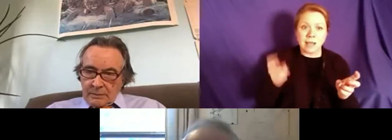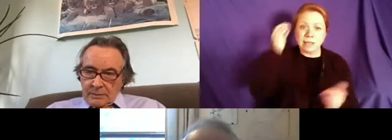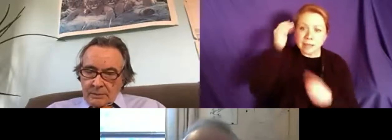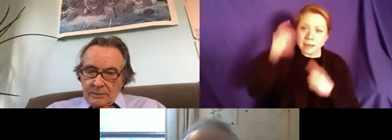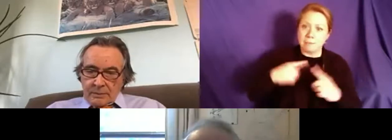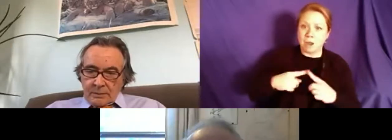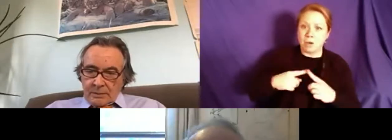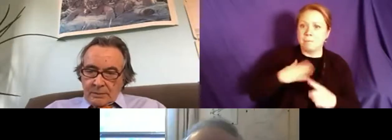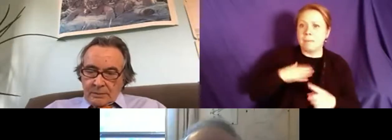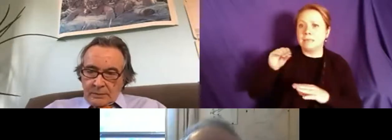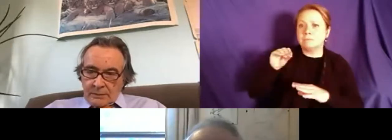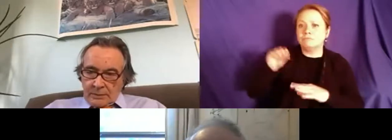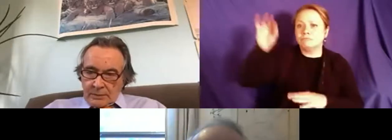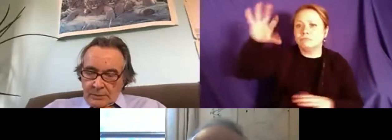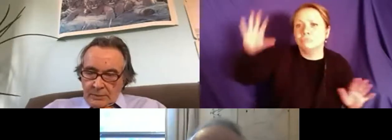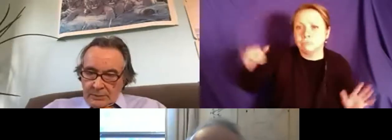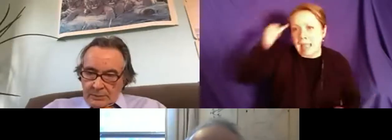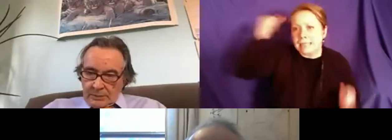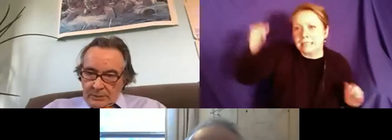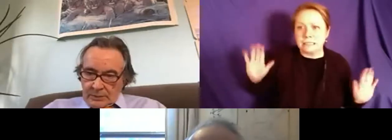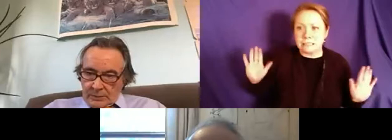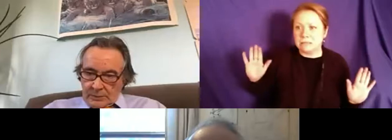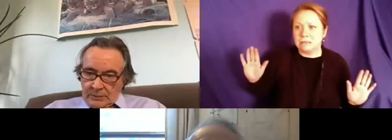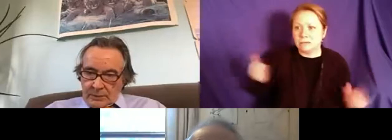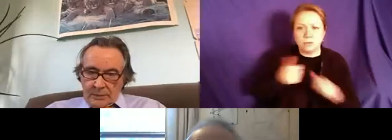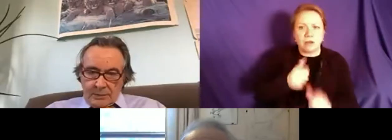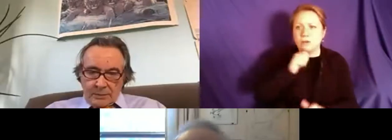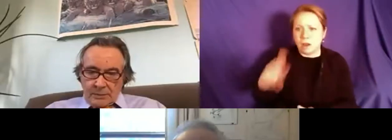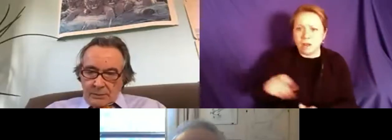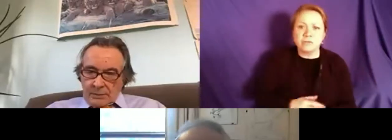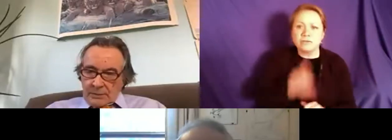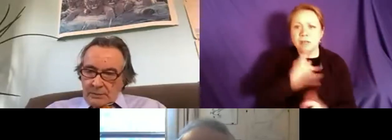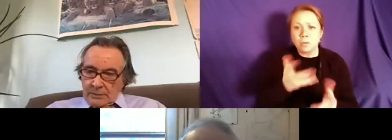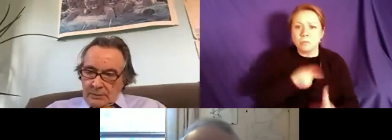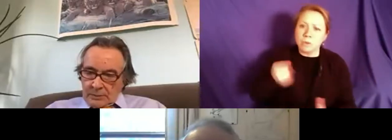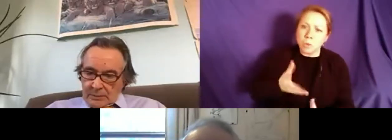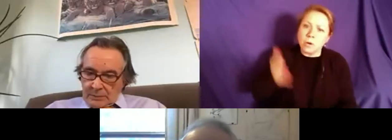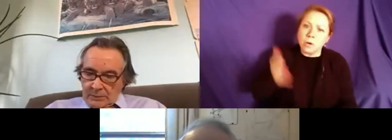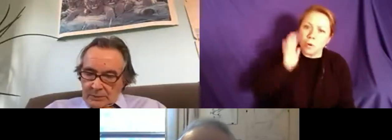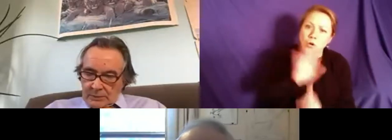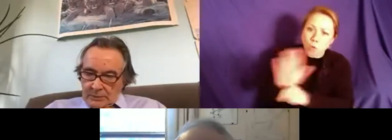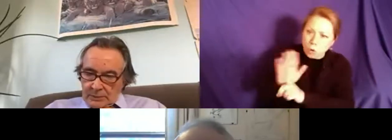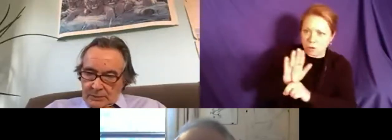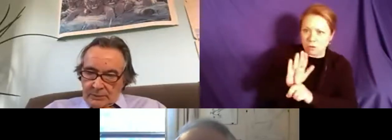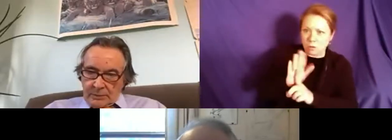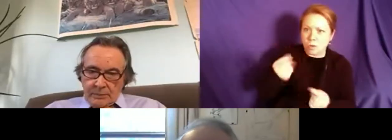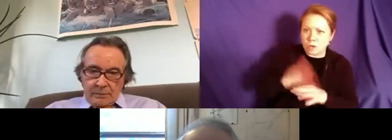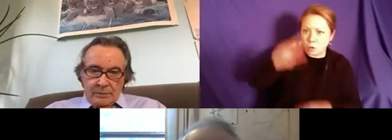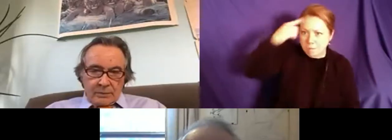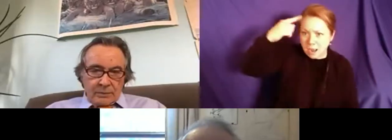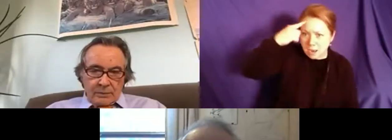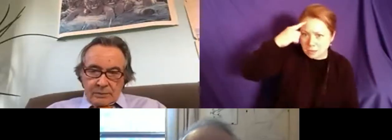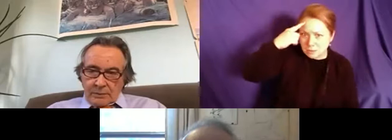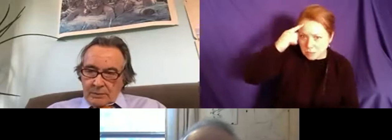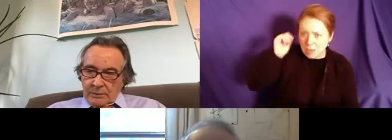suggestions I made as just ideas or an outline. We really want to hear what's on your mind as you work your way into the